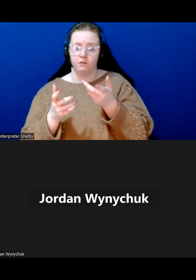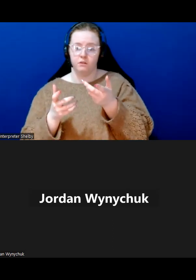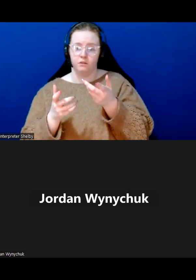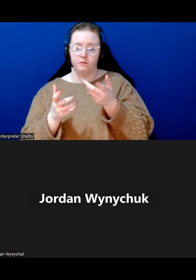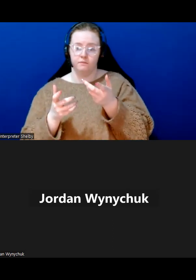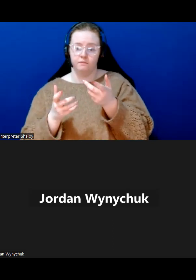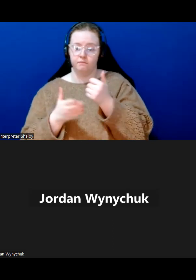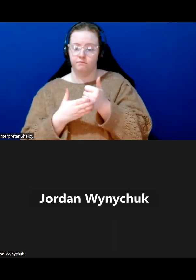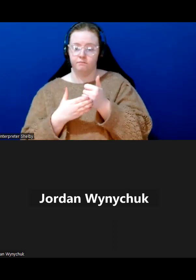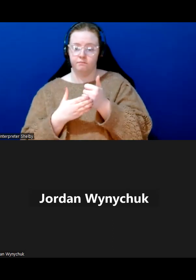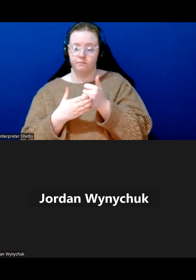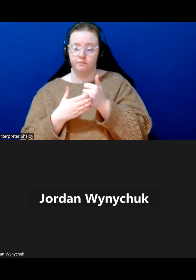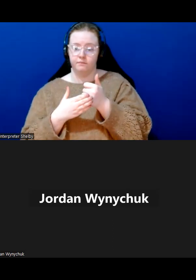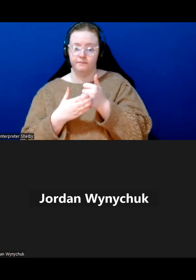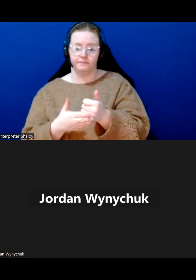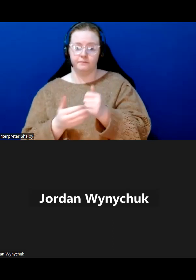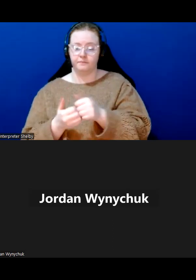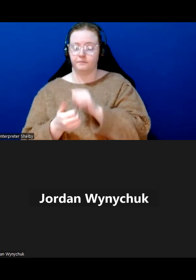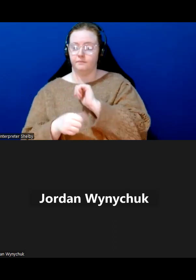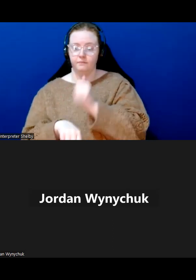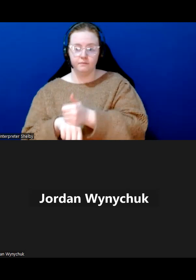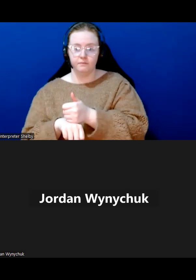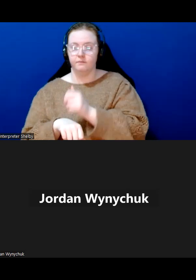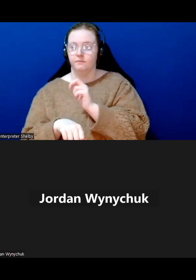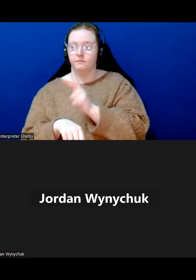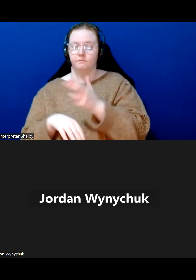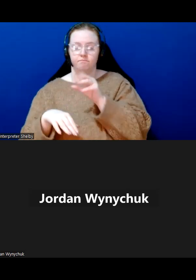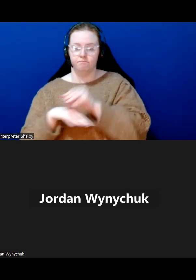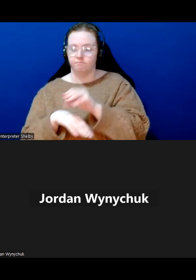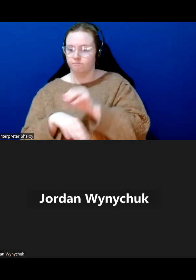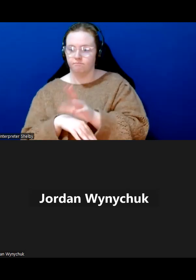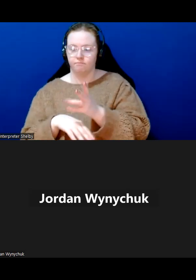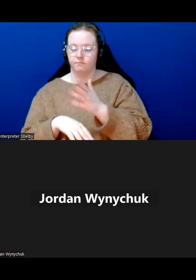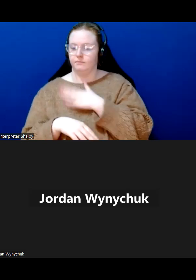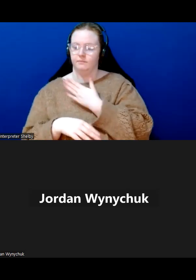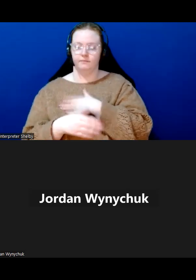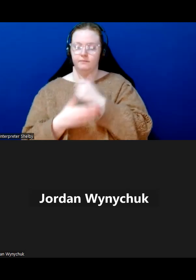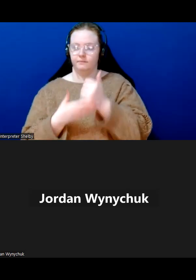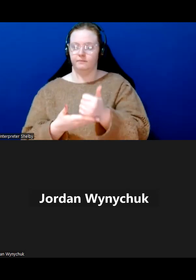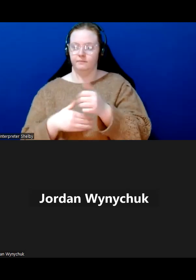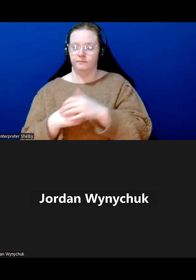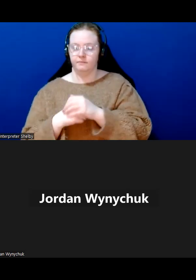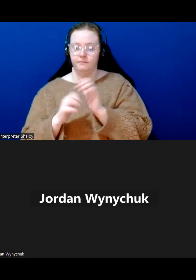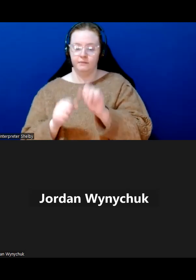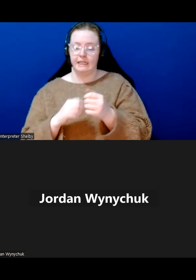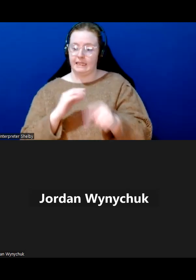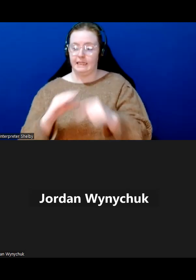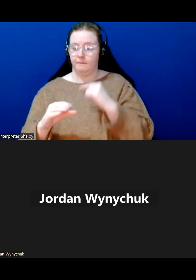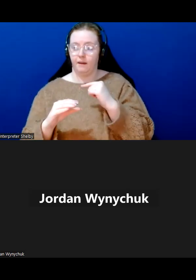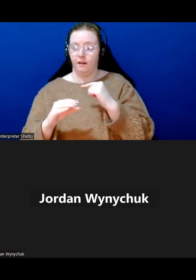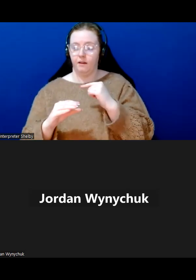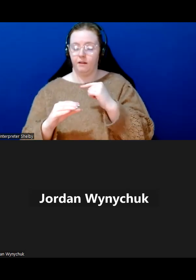to help you with your whole setup or like any advice, we'd absolutely be able to do that. You can shoot us an email and we can